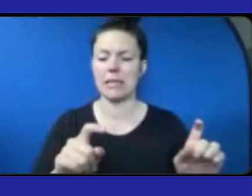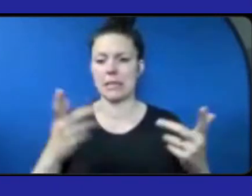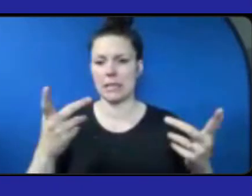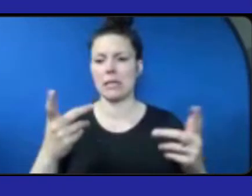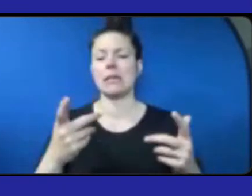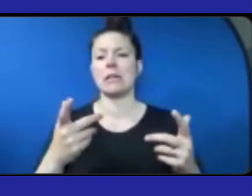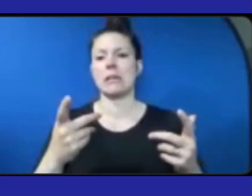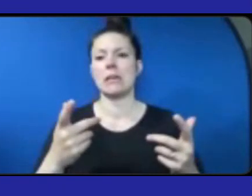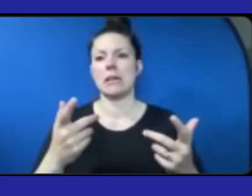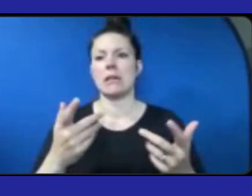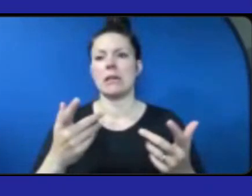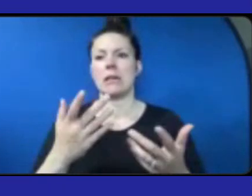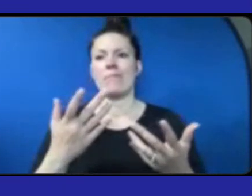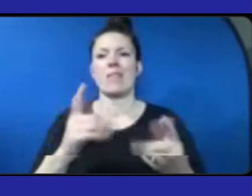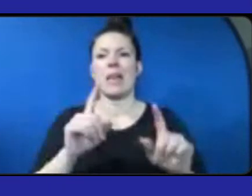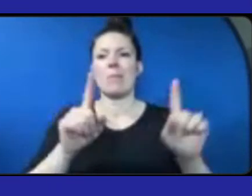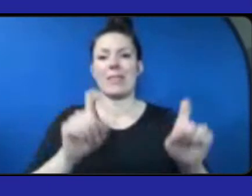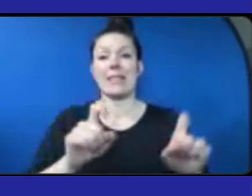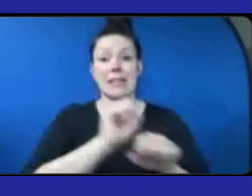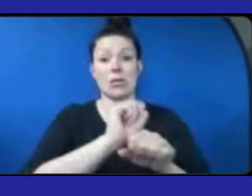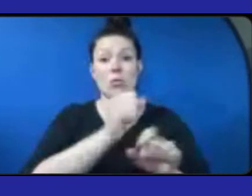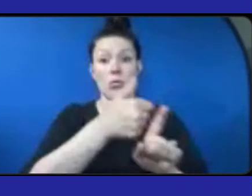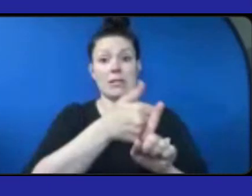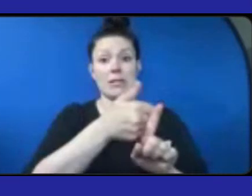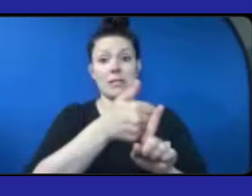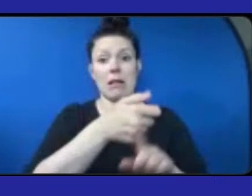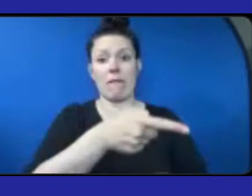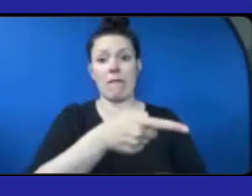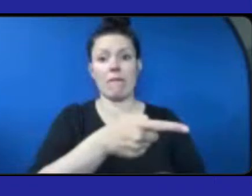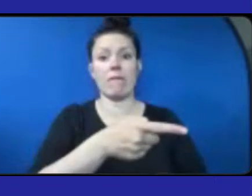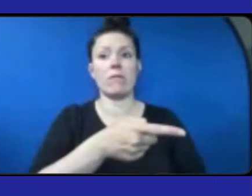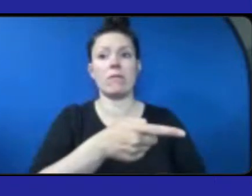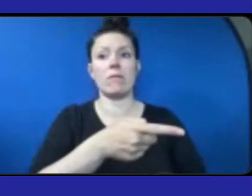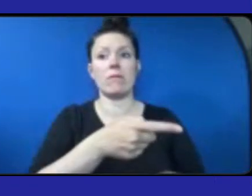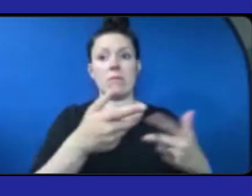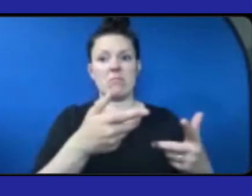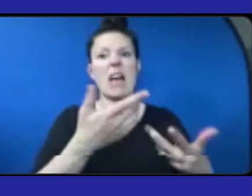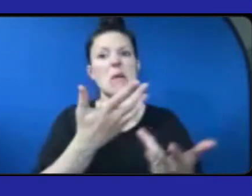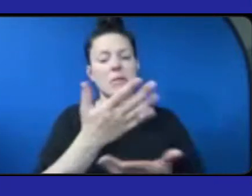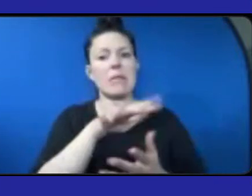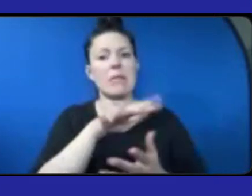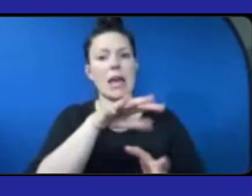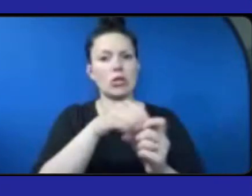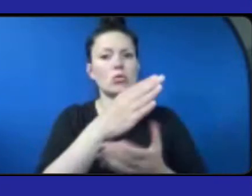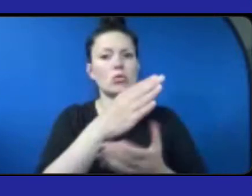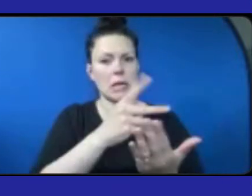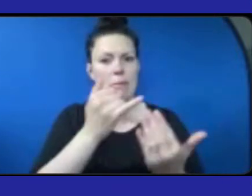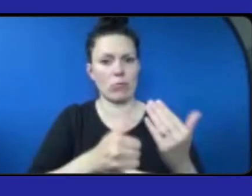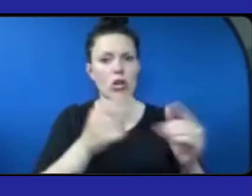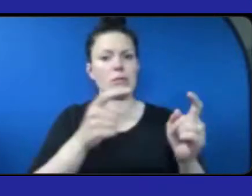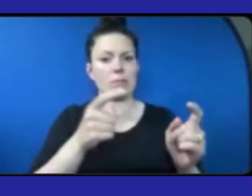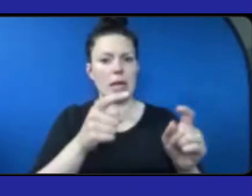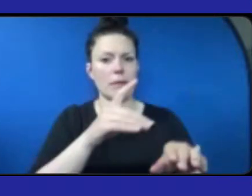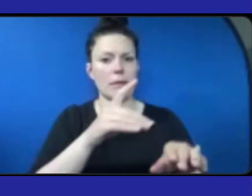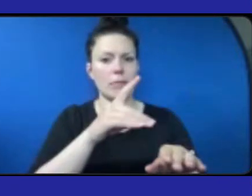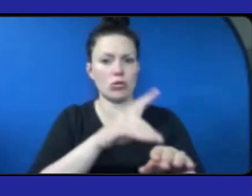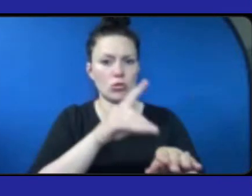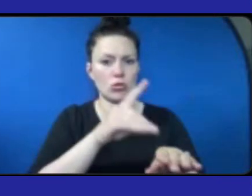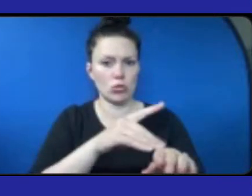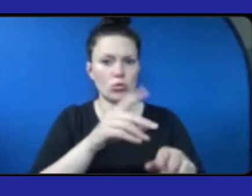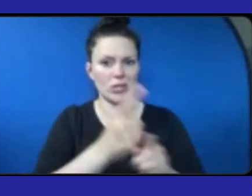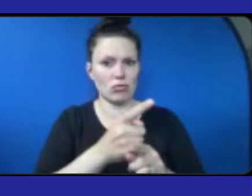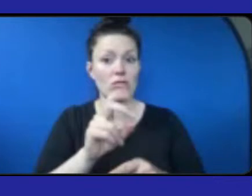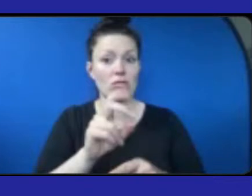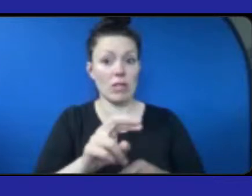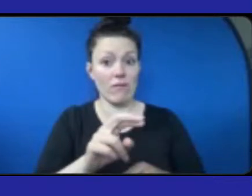where the testing work itself isn't without project management duties, right? The vendors that are performing those testing